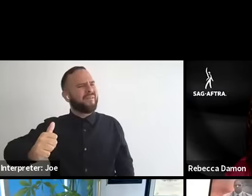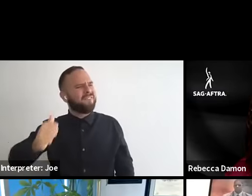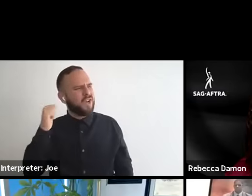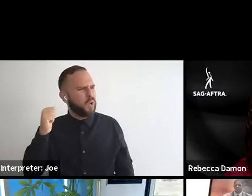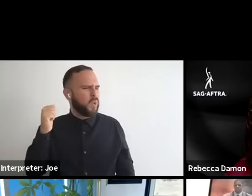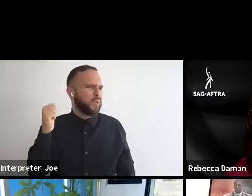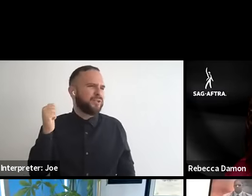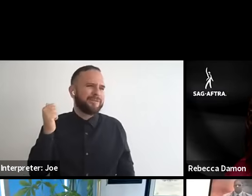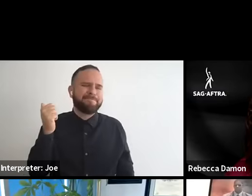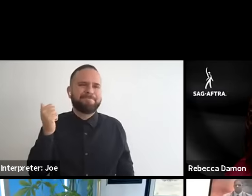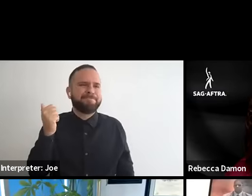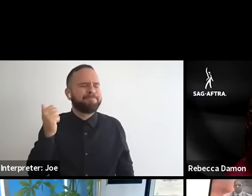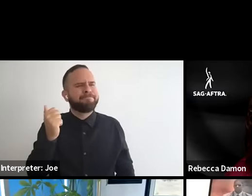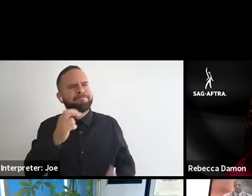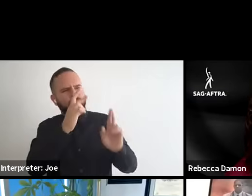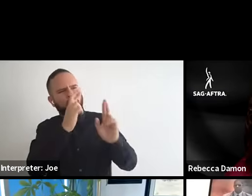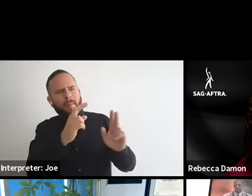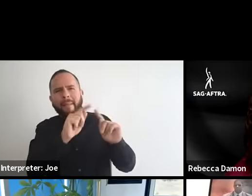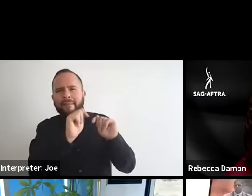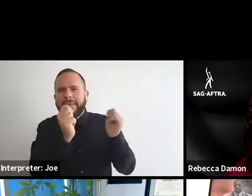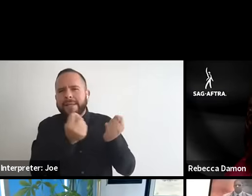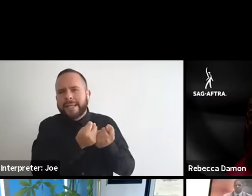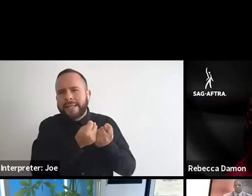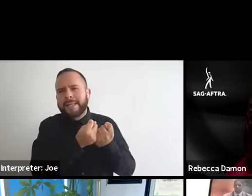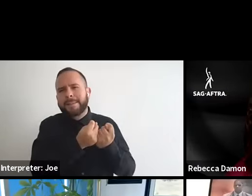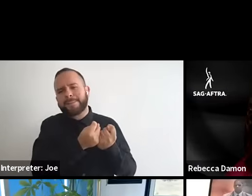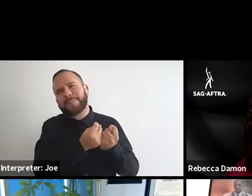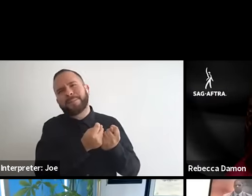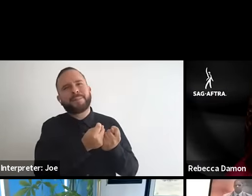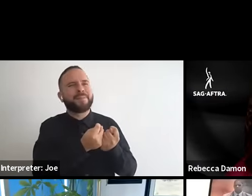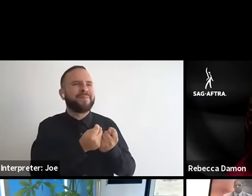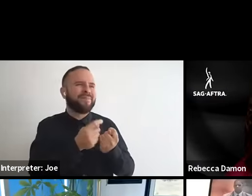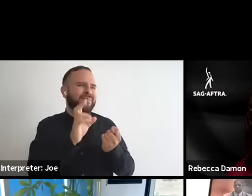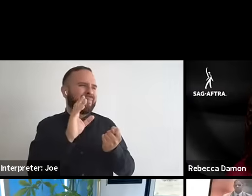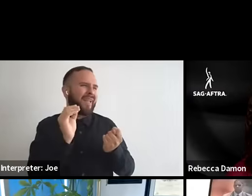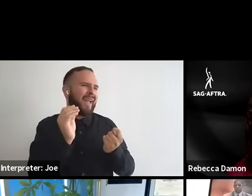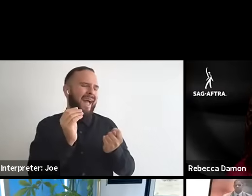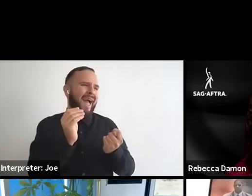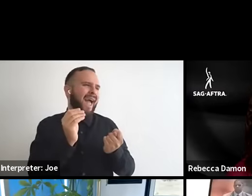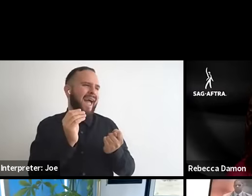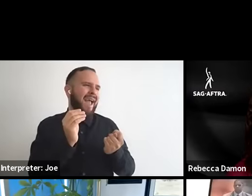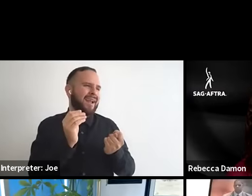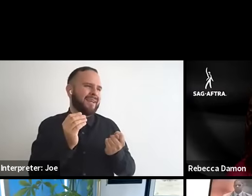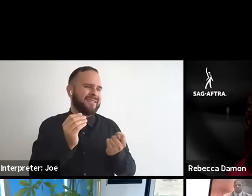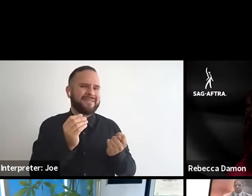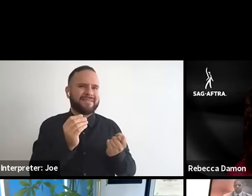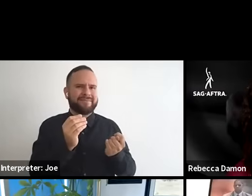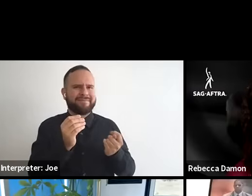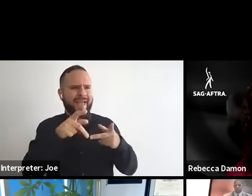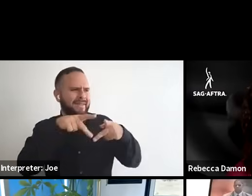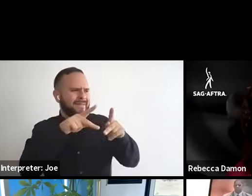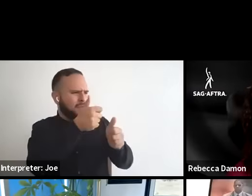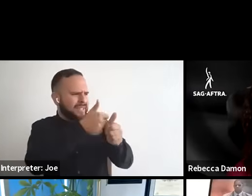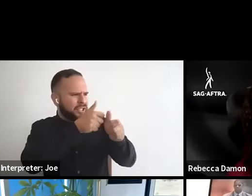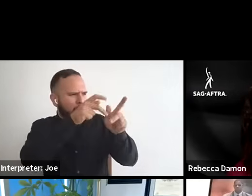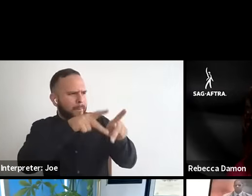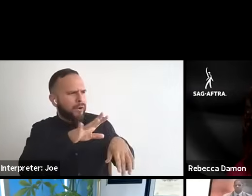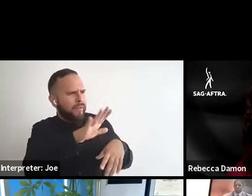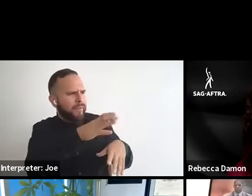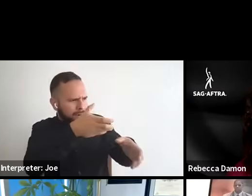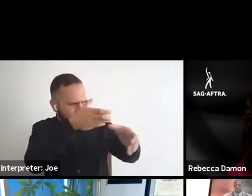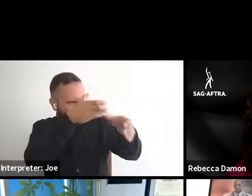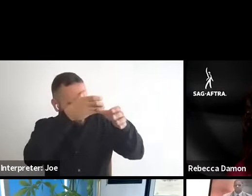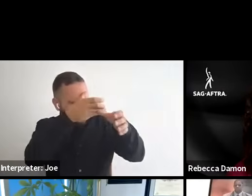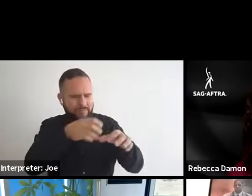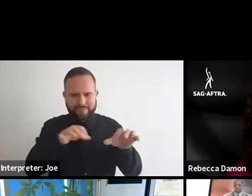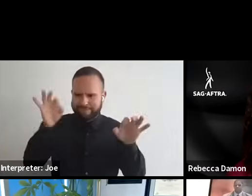of the team the respect that they deserve and allow them to interject their expertise, then the problem is